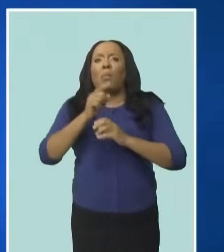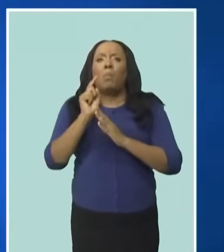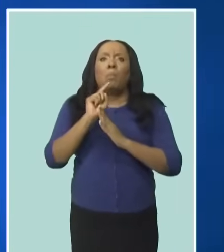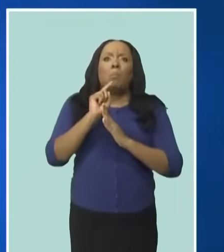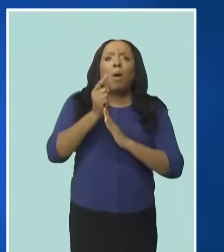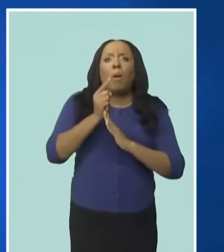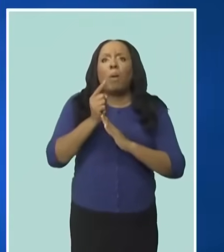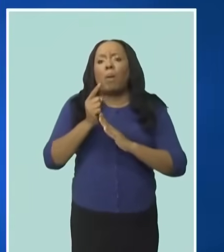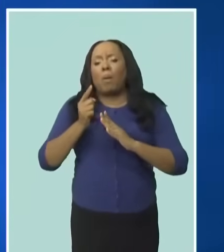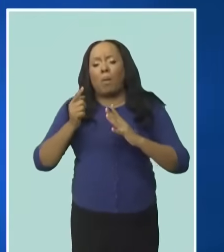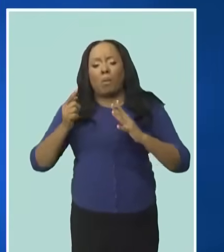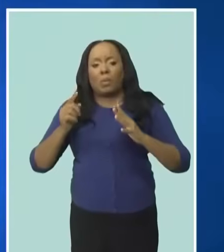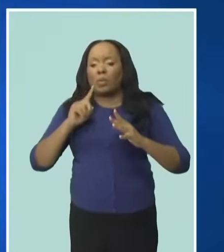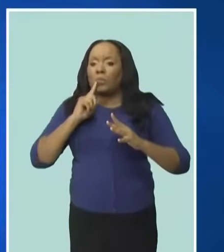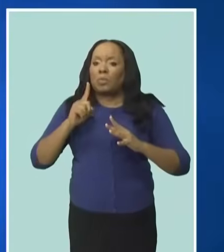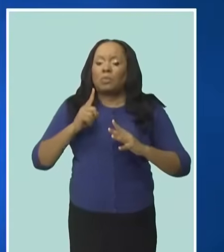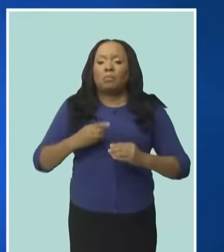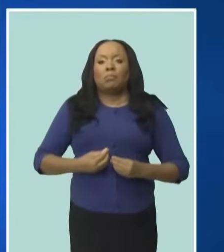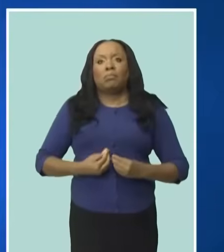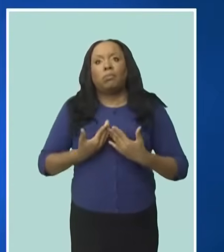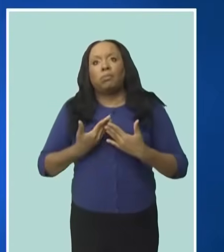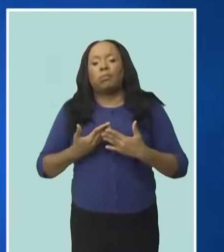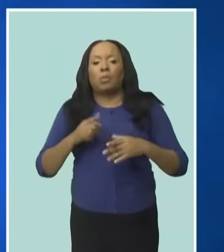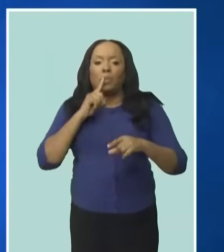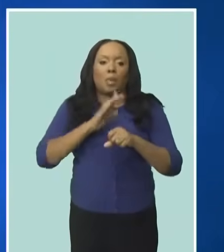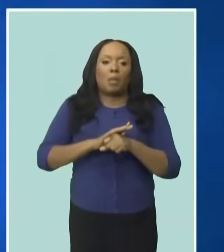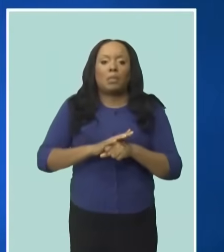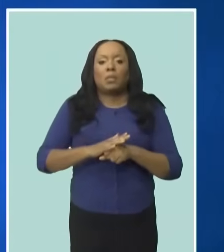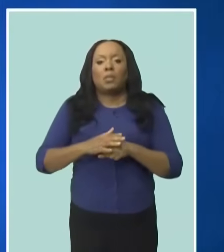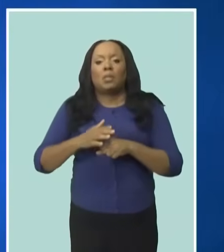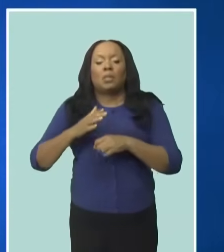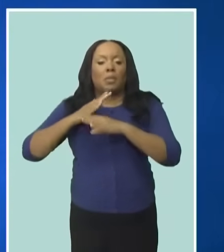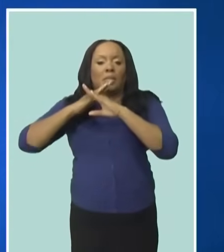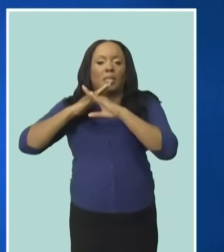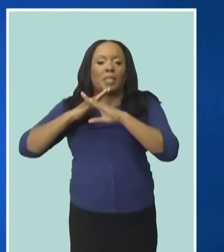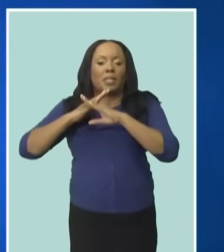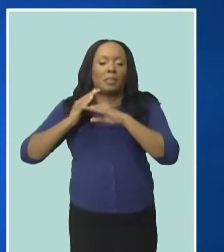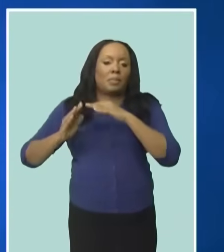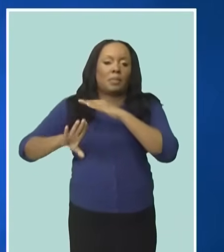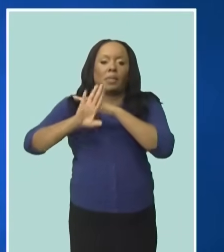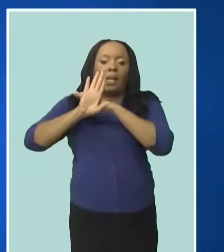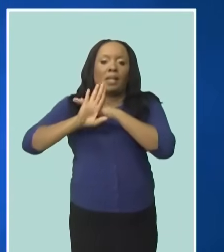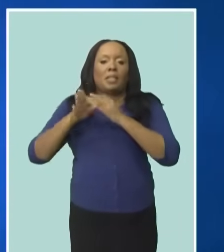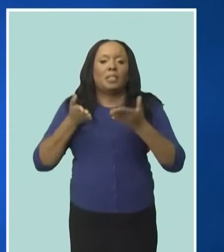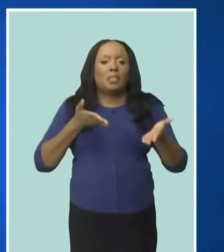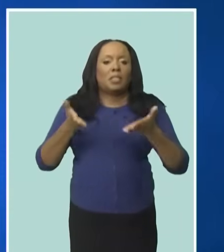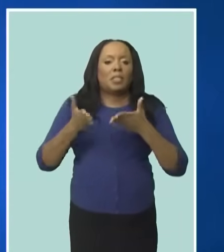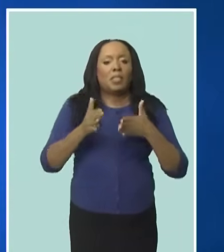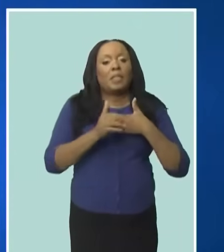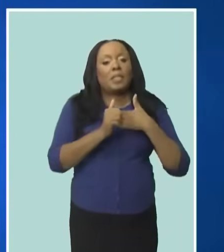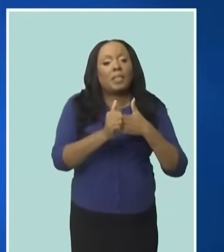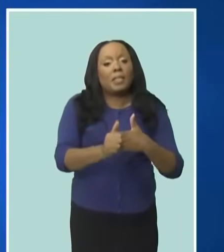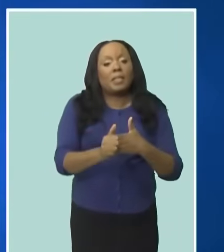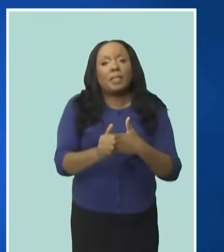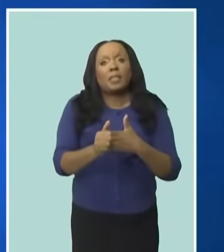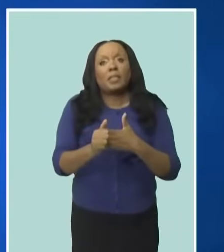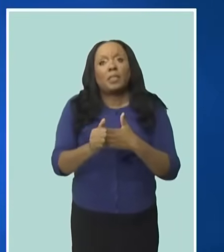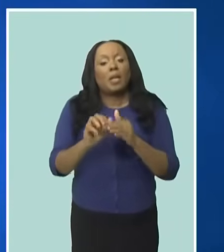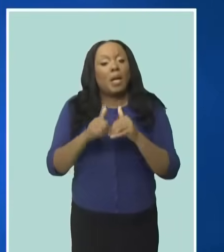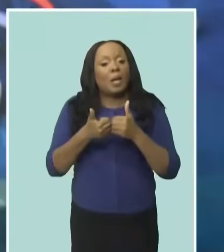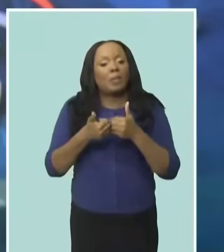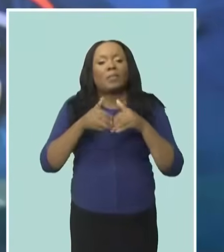walls. It is a renewed promise to protect, serve and lead with excellence. Deanza Roberts, CBC